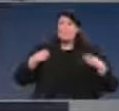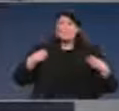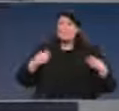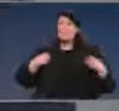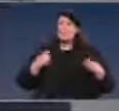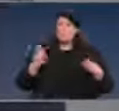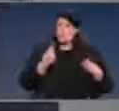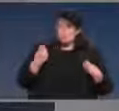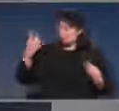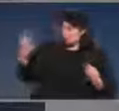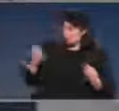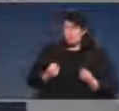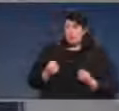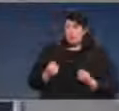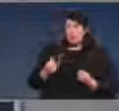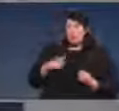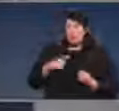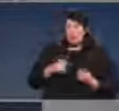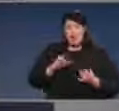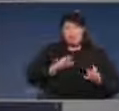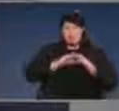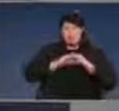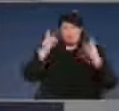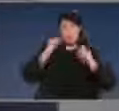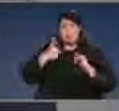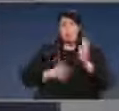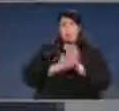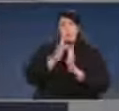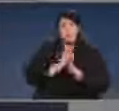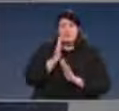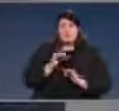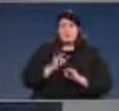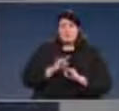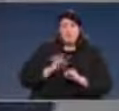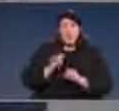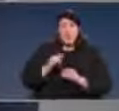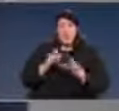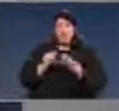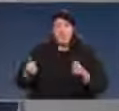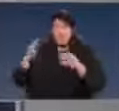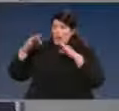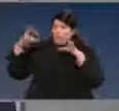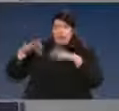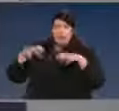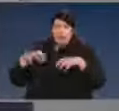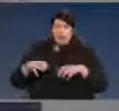had turnover impacts because of bushfires and because of drought. And the ATO took